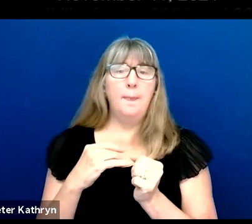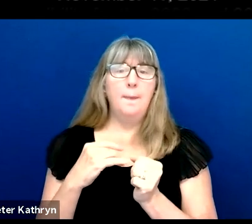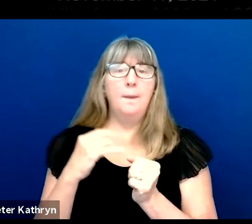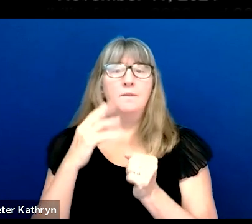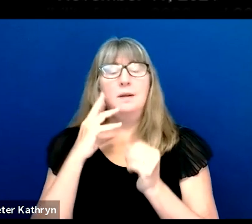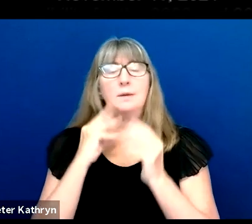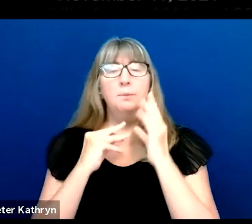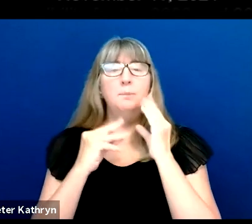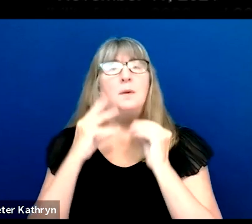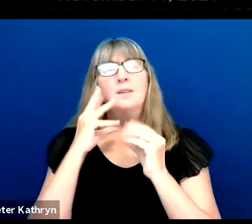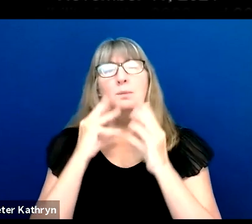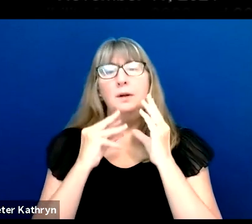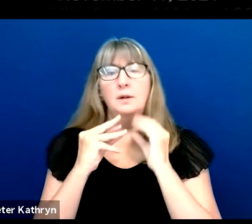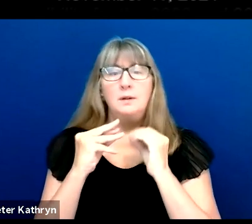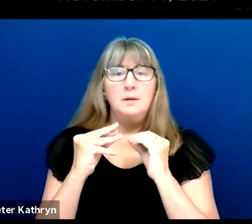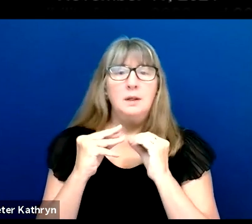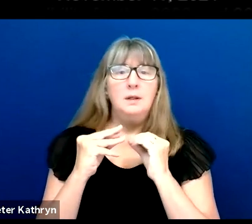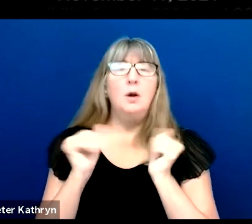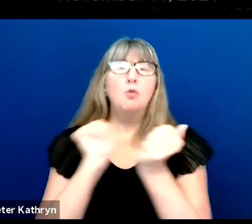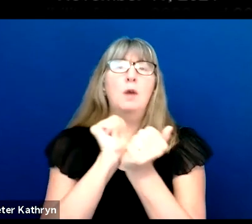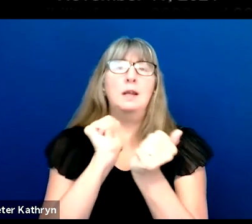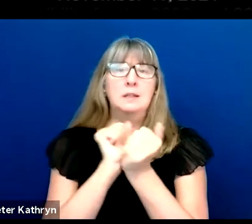experiencing arrest in school.